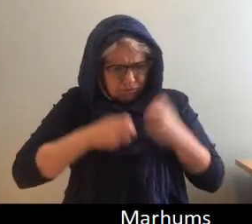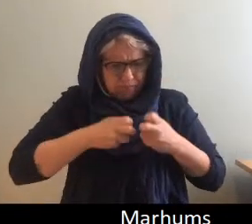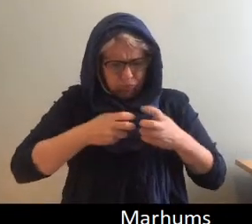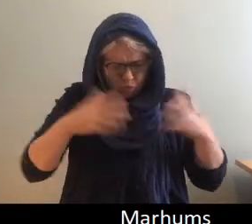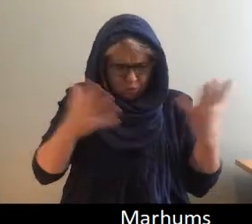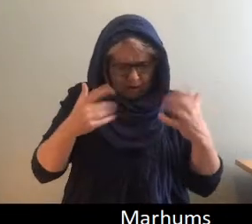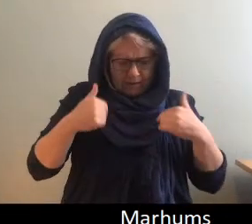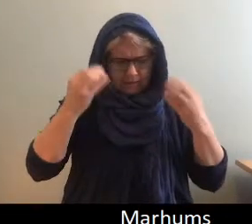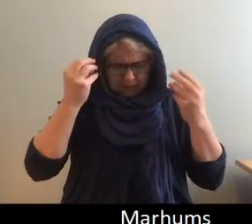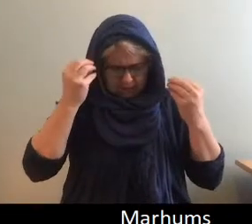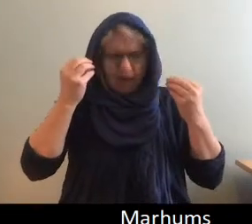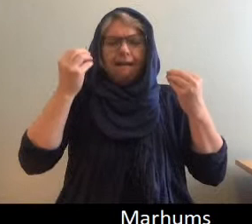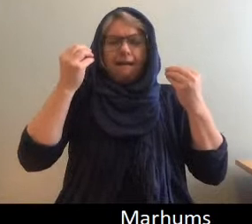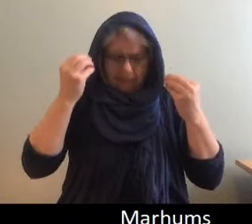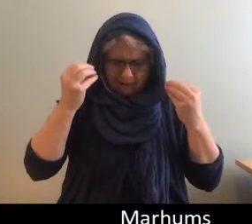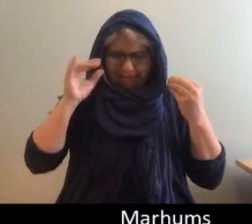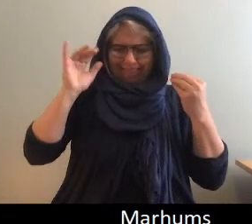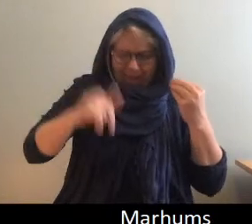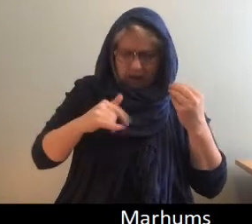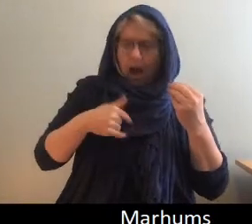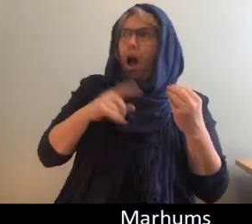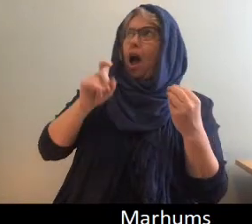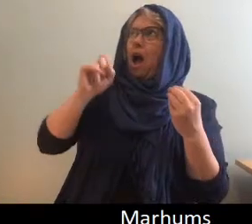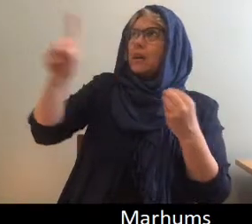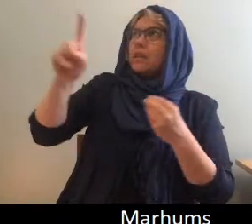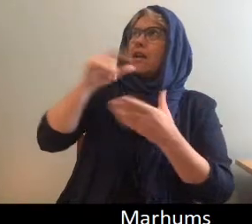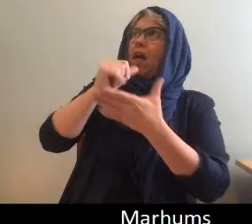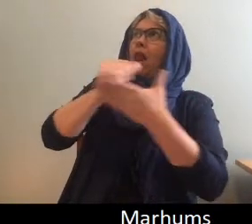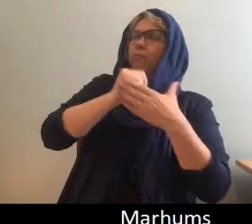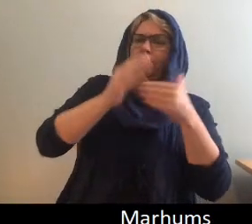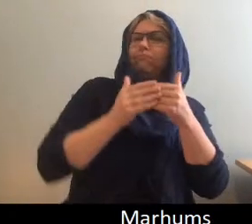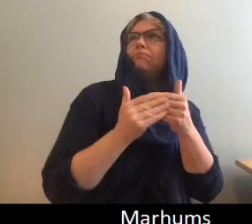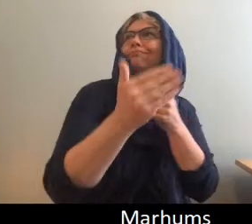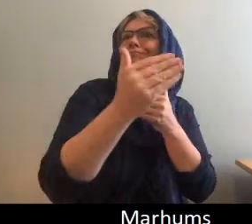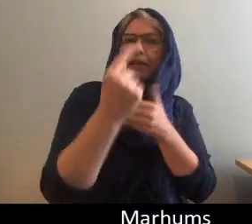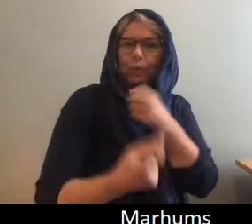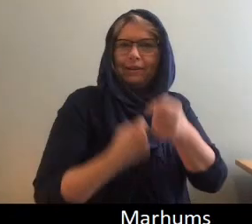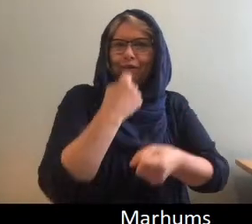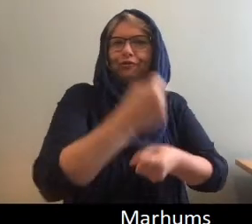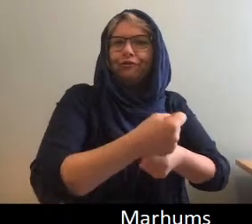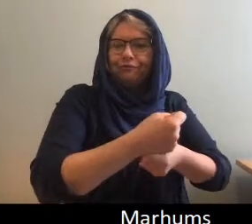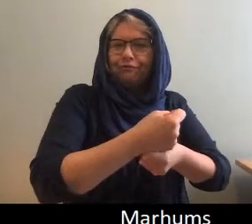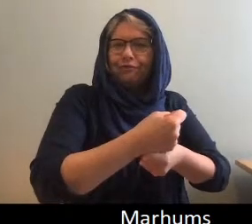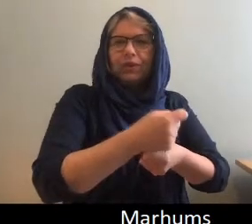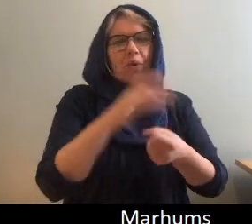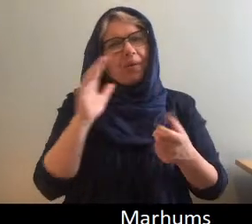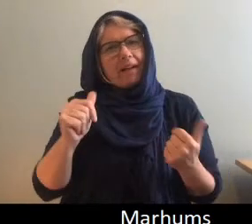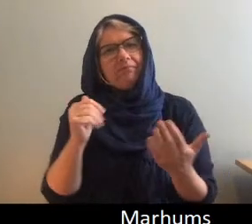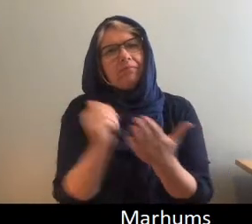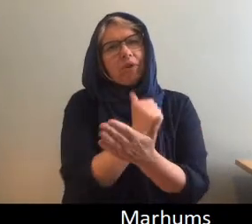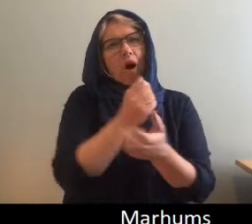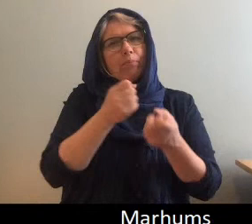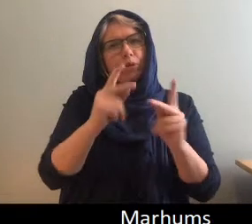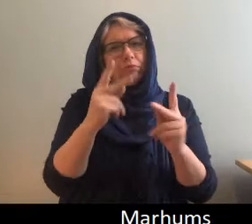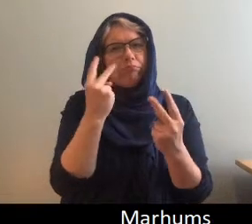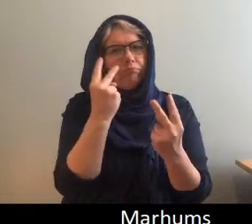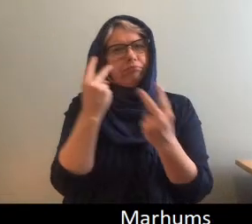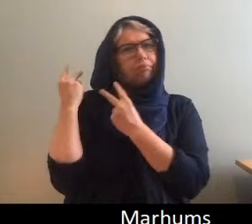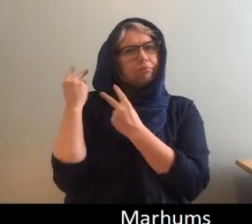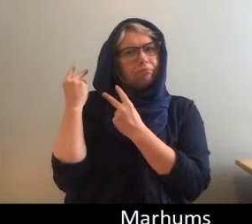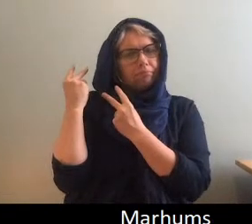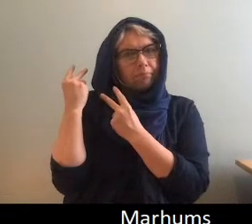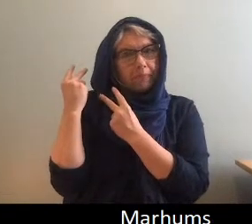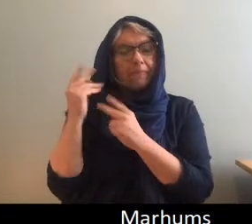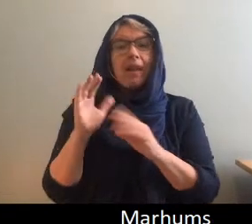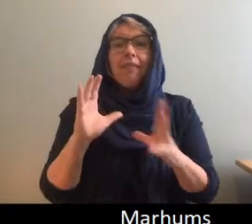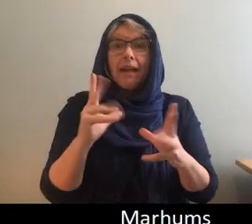saying, Salamun hiya hatta matla'il fajr. Peace, it is